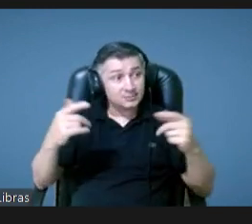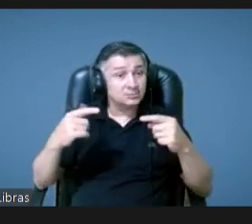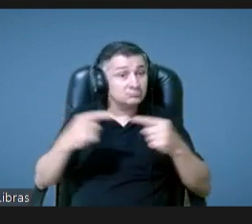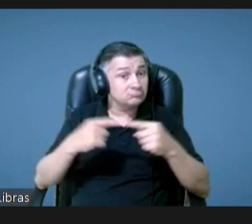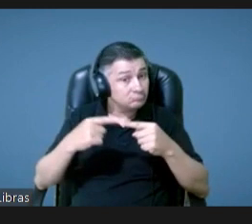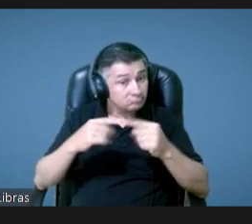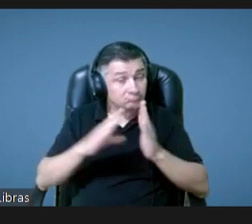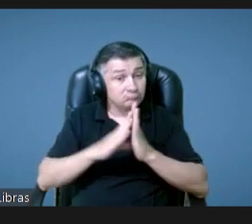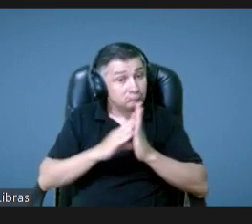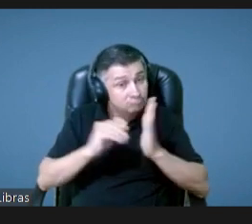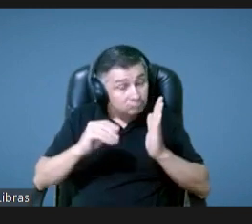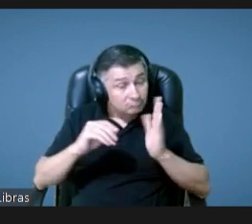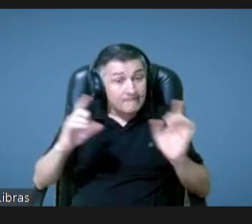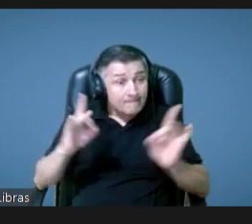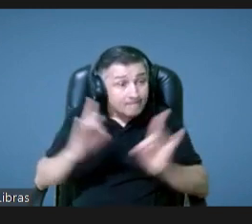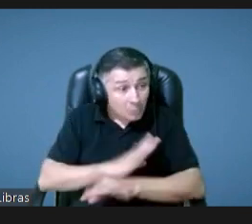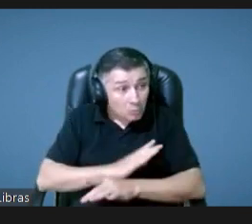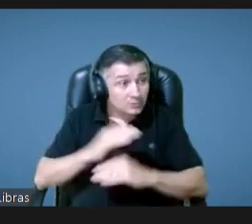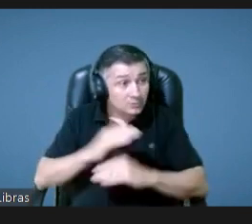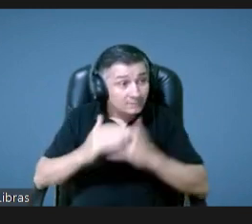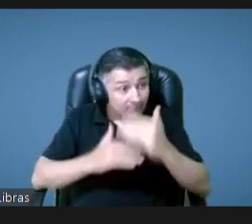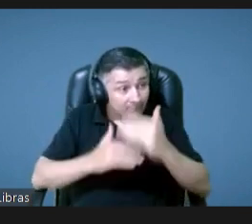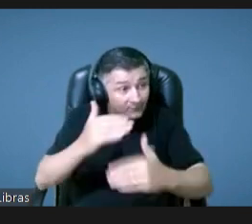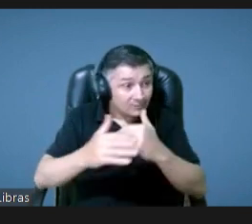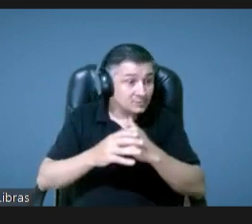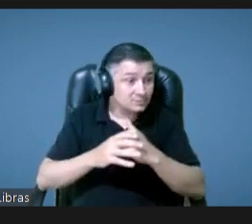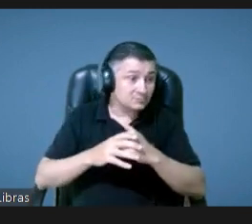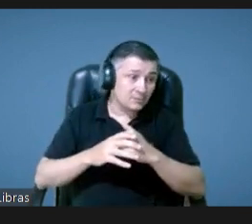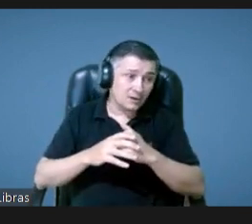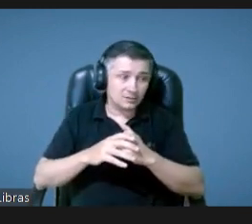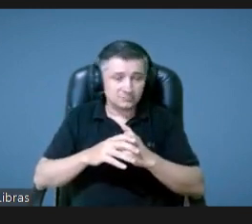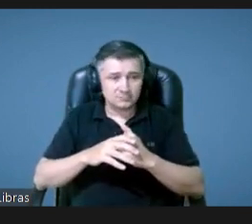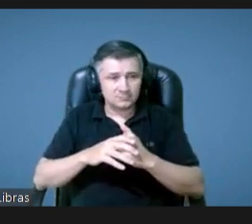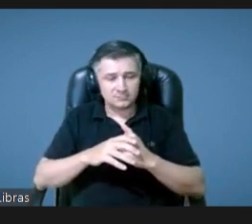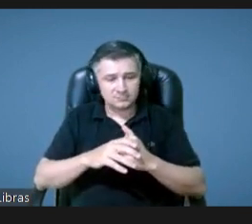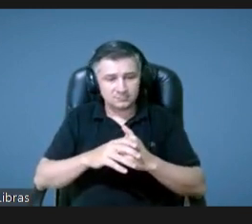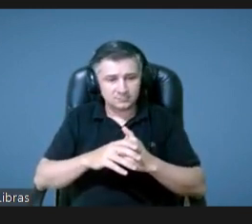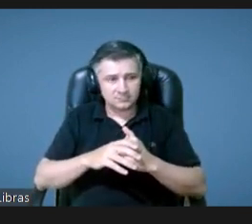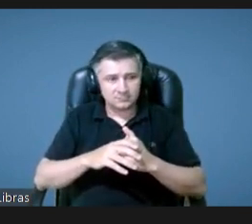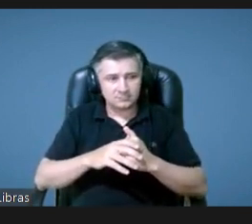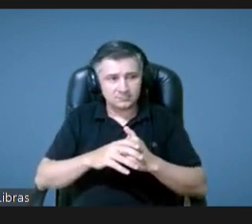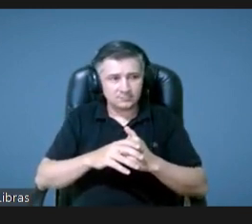having residential flats. We have a model for that.